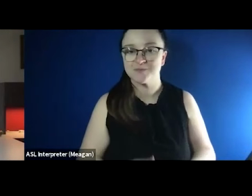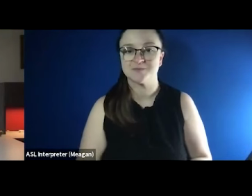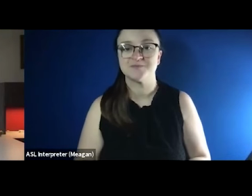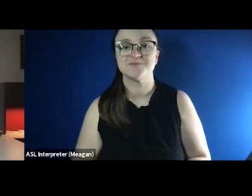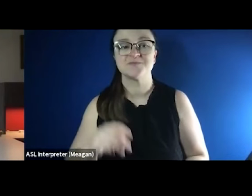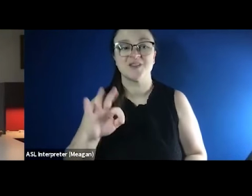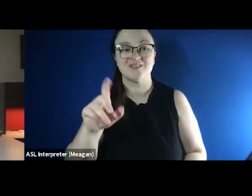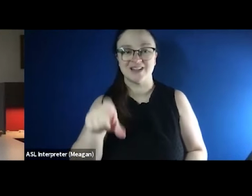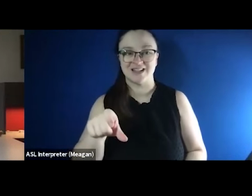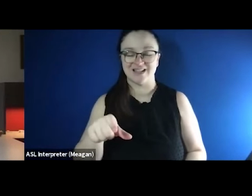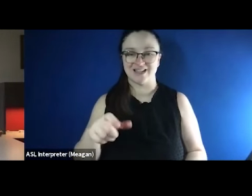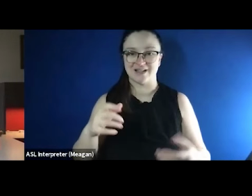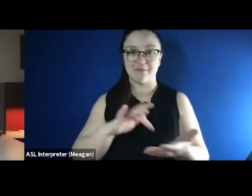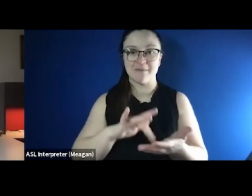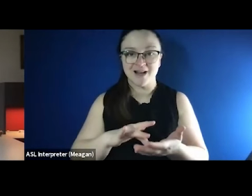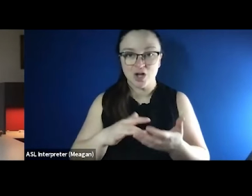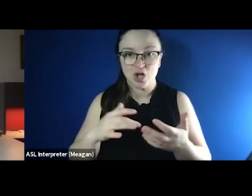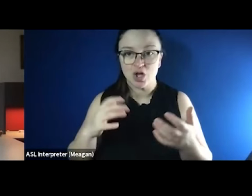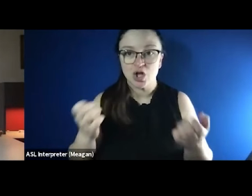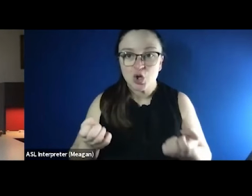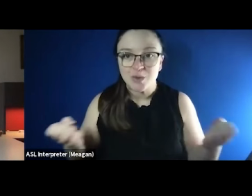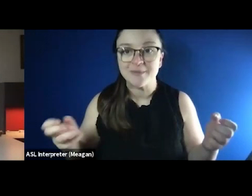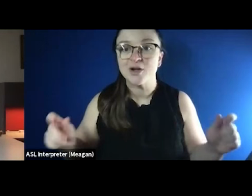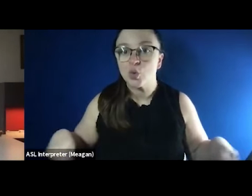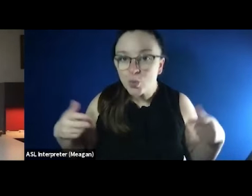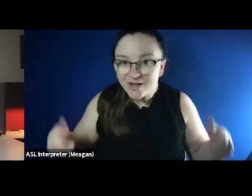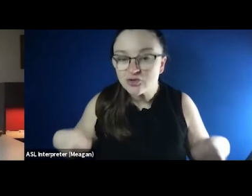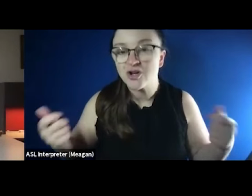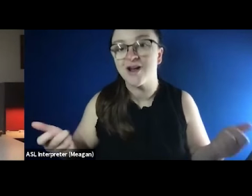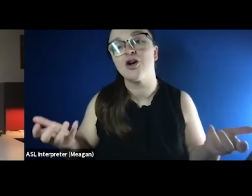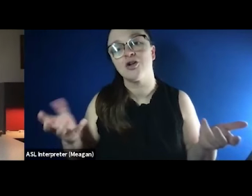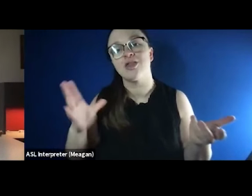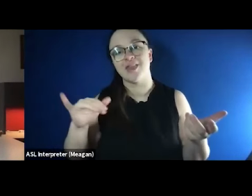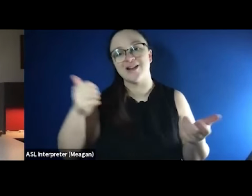durable medical equipment, things like wheelchairs, navigating public transport is complicated therein.